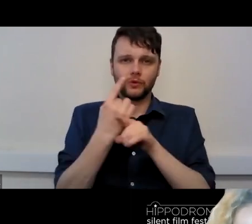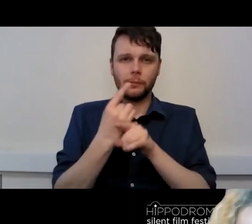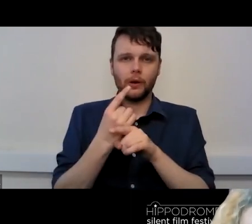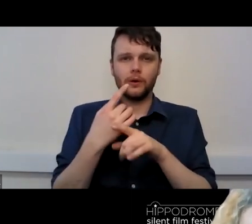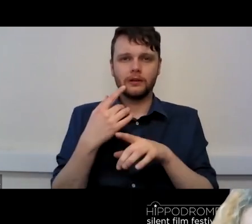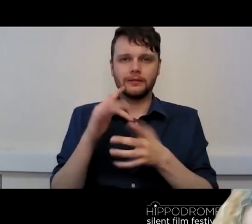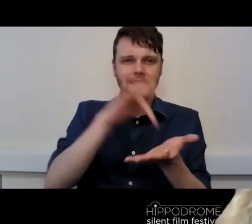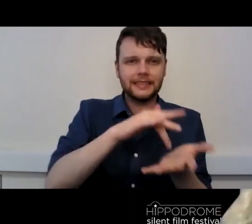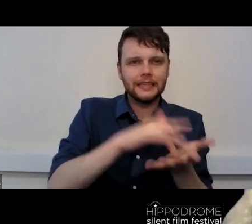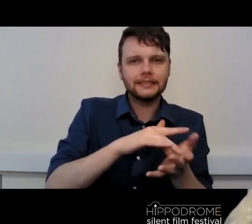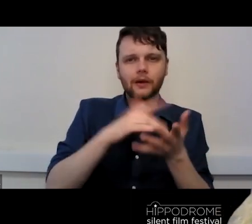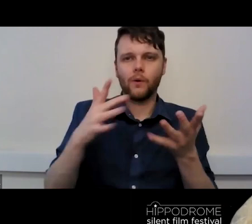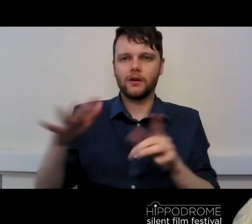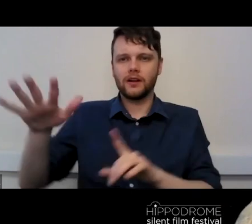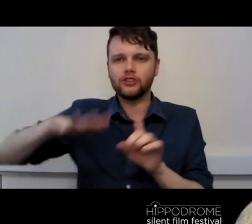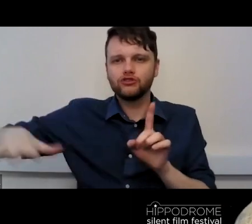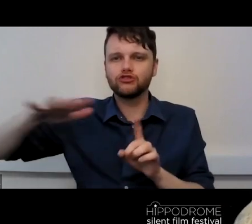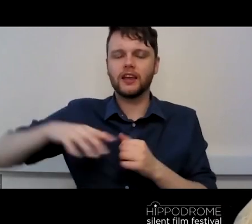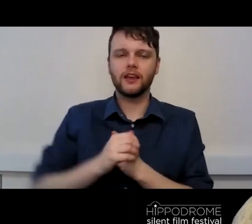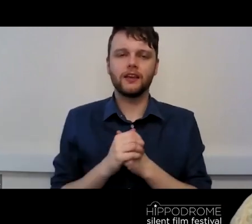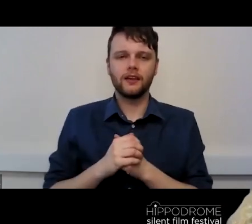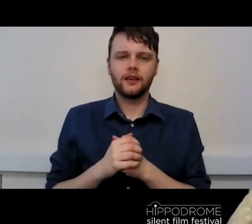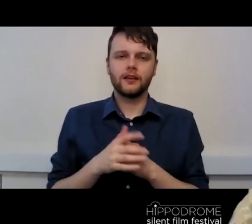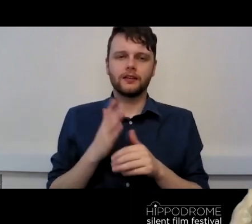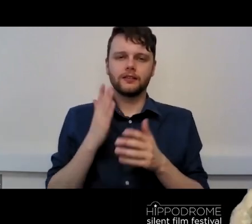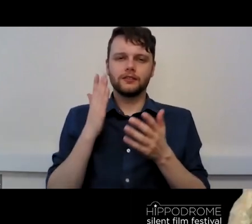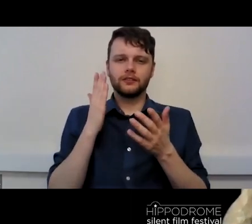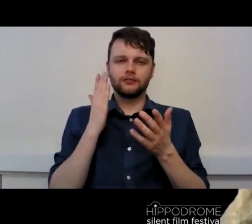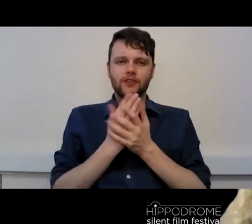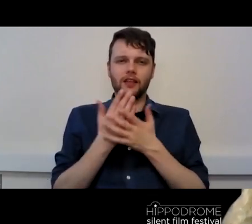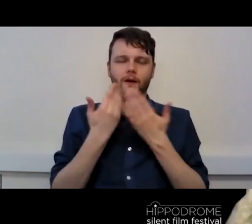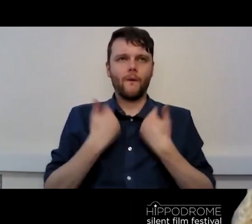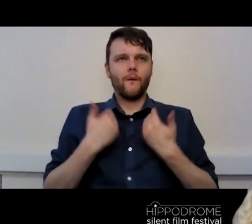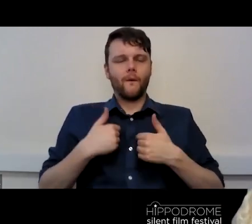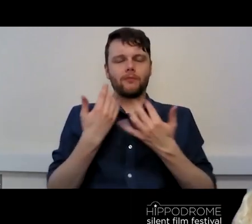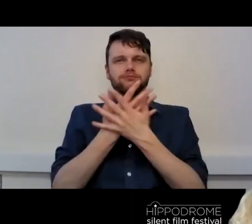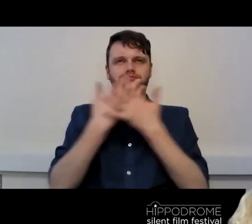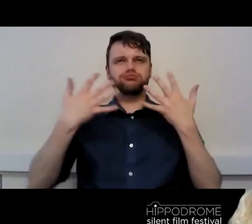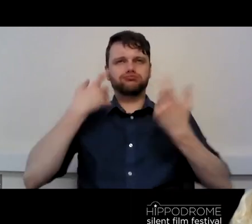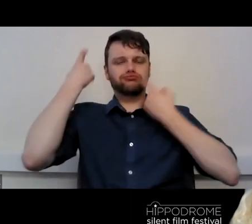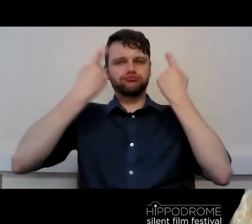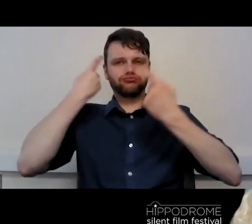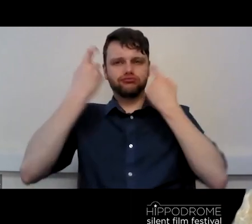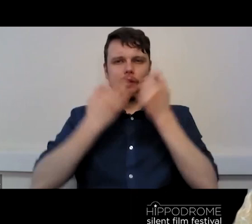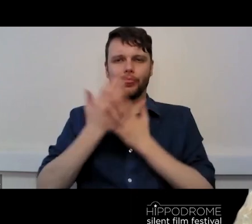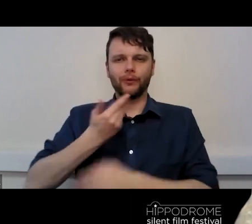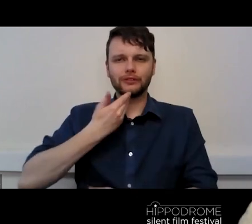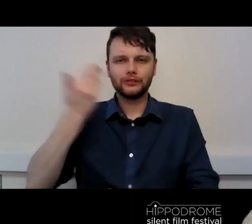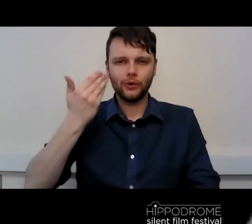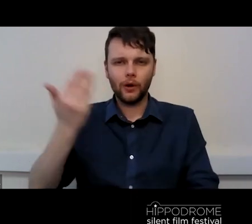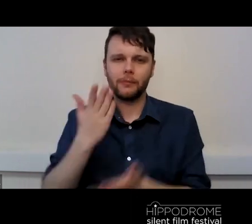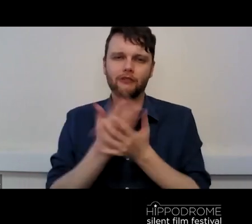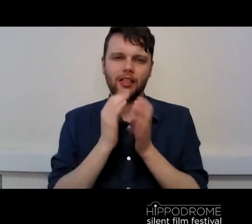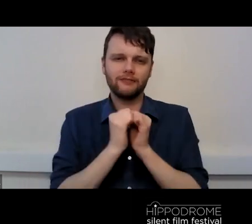versus the countryside. And I think it's just you've given us such richness in your talk, and I really thank